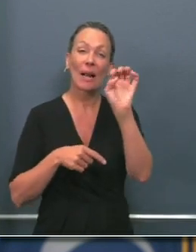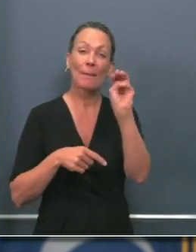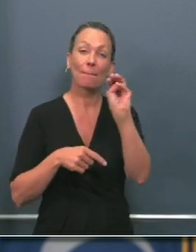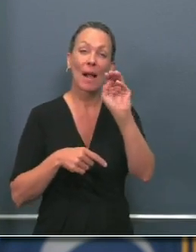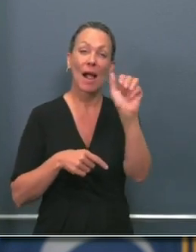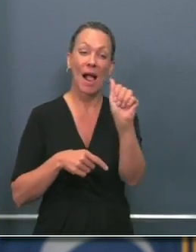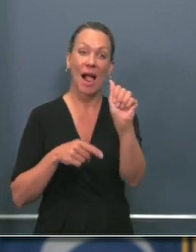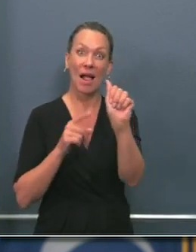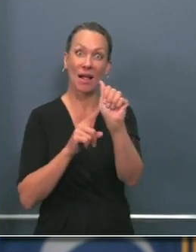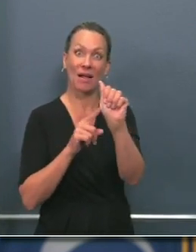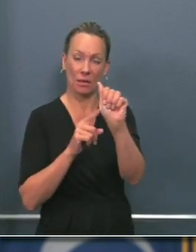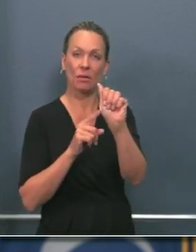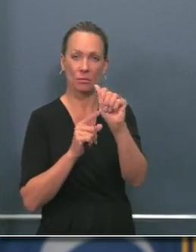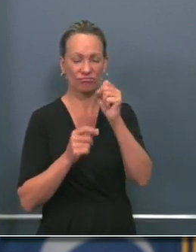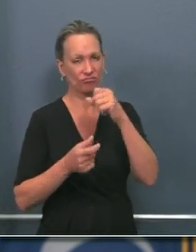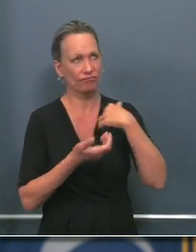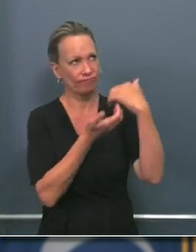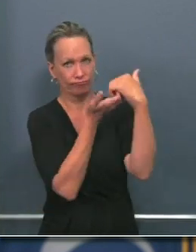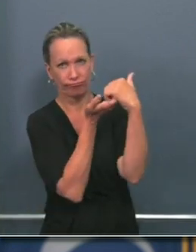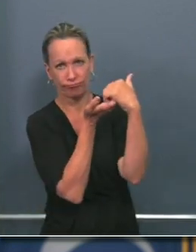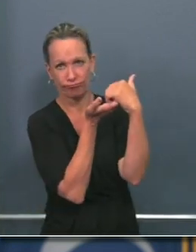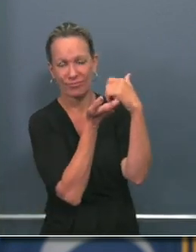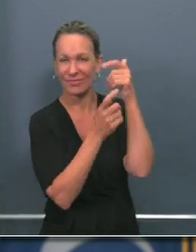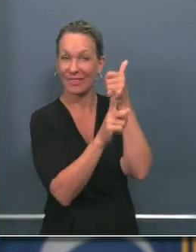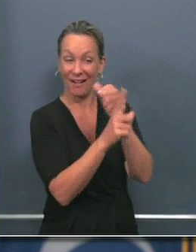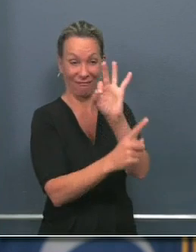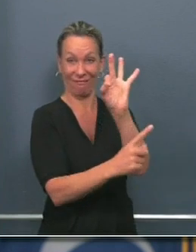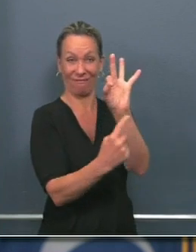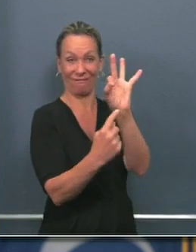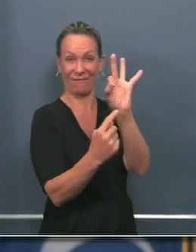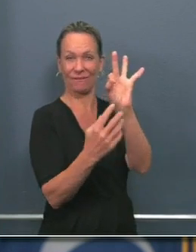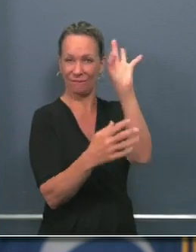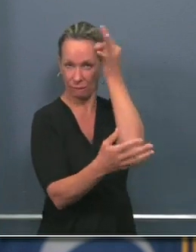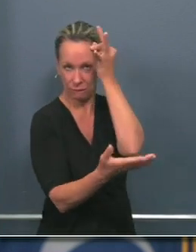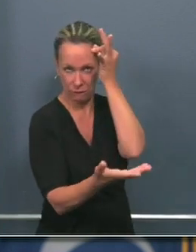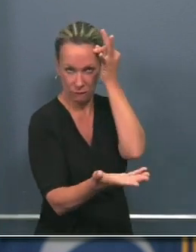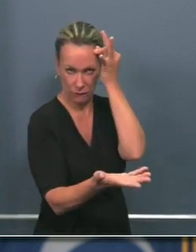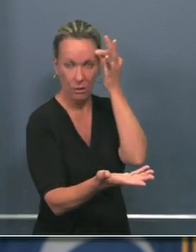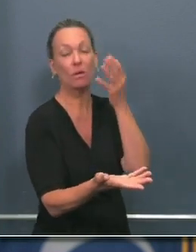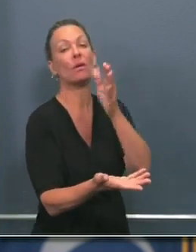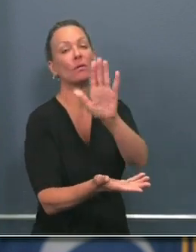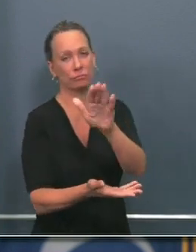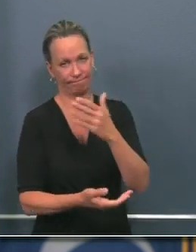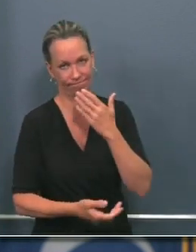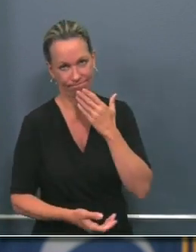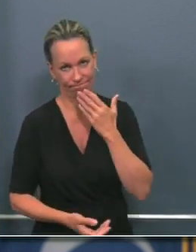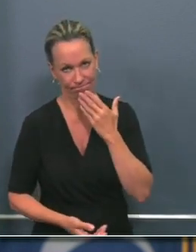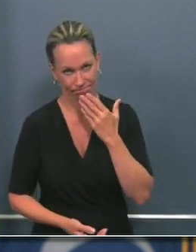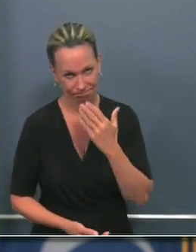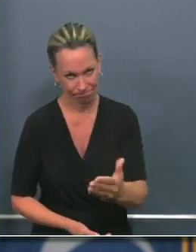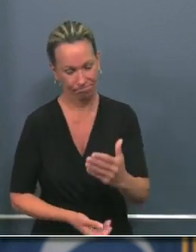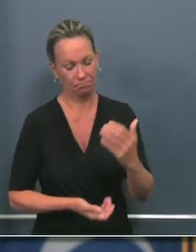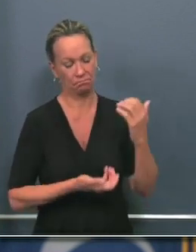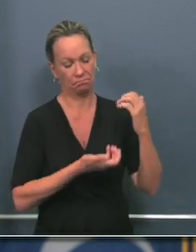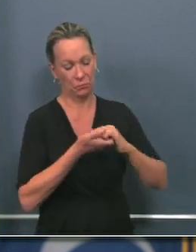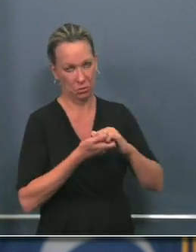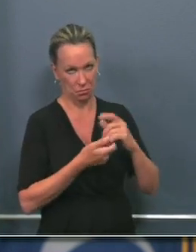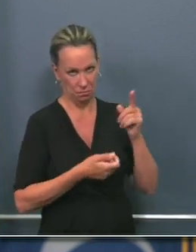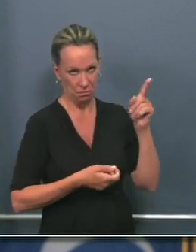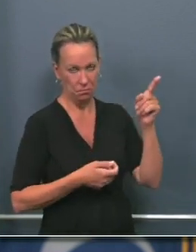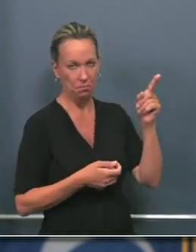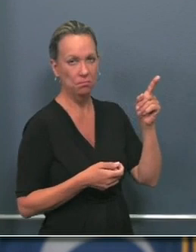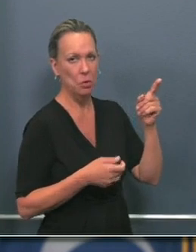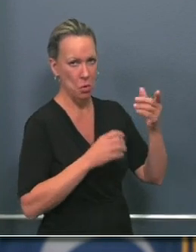that. FEMA has been an incredible partner, maintains itself in terms of their status, from my humble perspective,